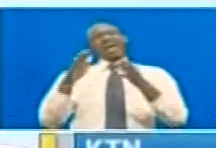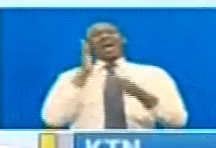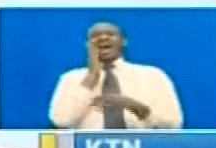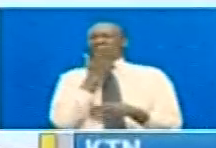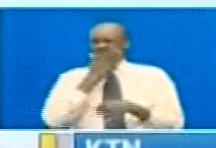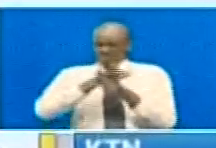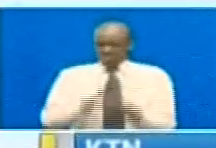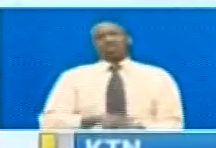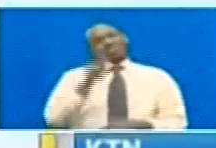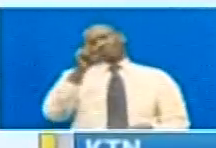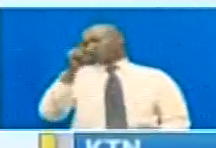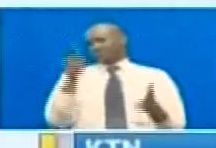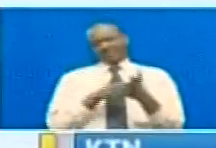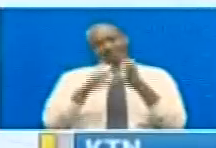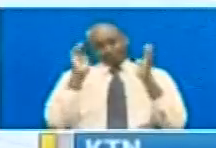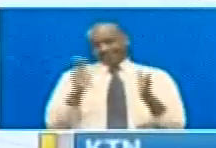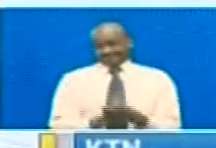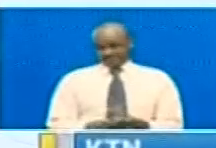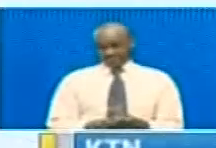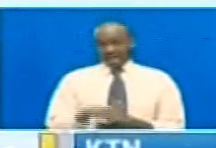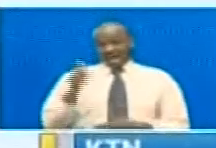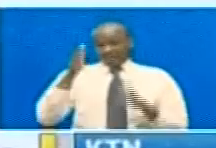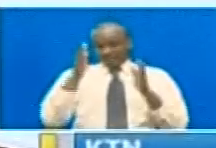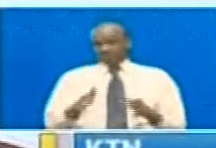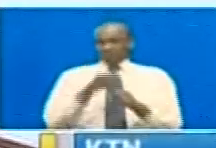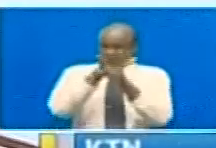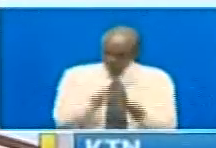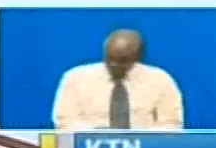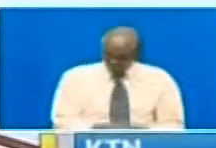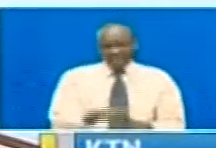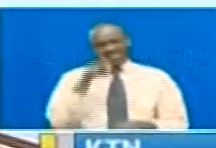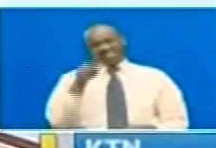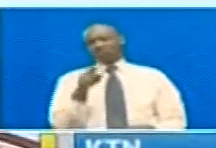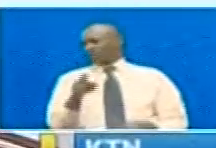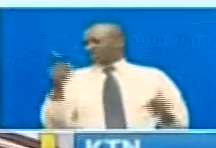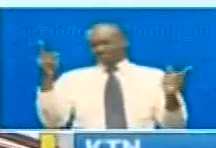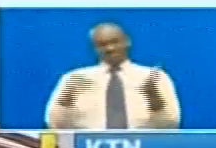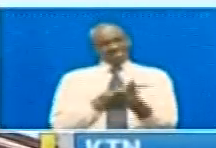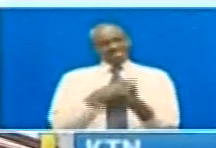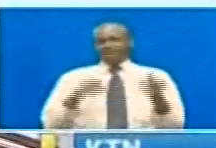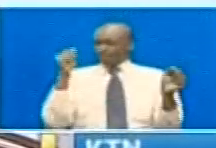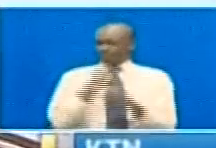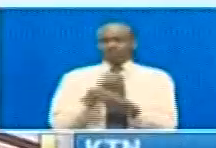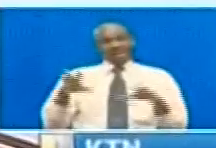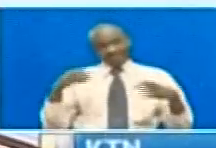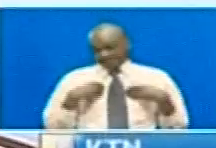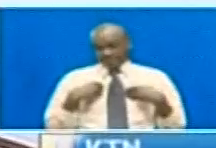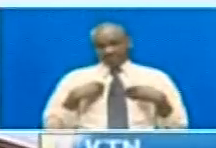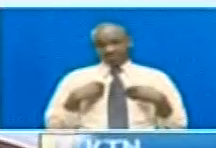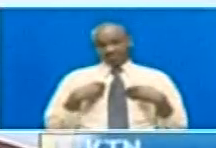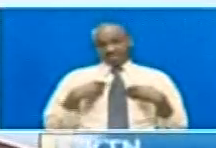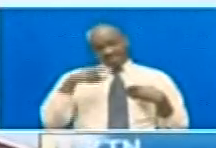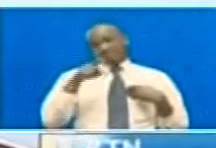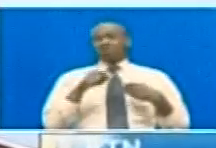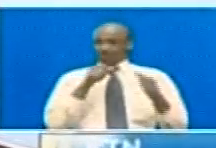happen whatsoever. Anini on Twitter says, racism, segregation, bias and stigmatization can't be justified as a means to